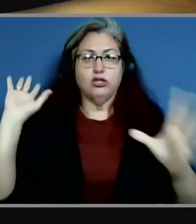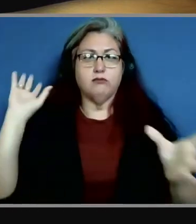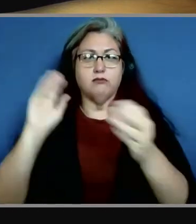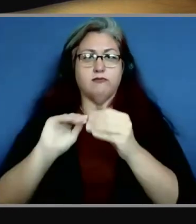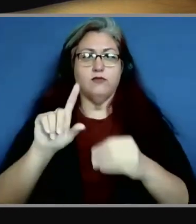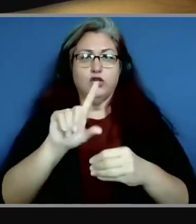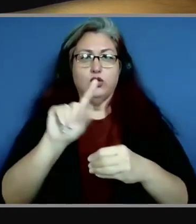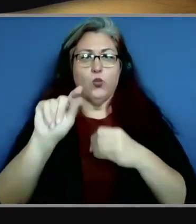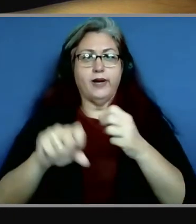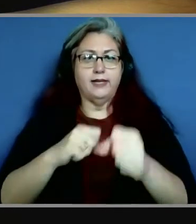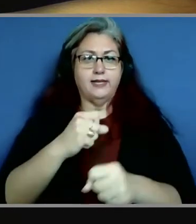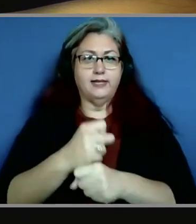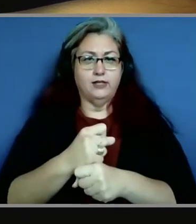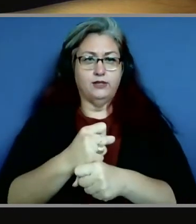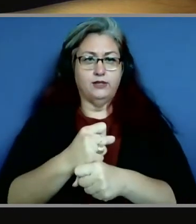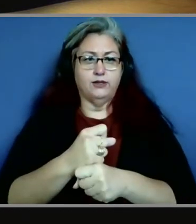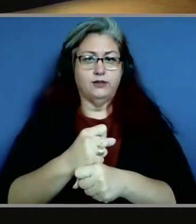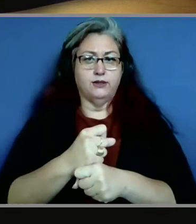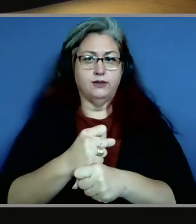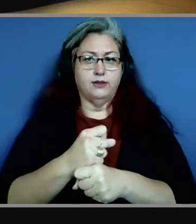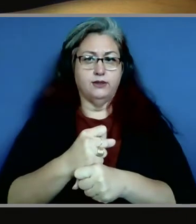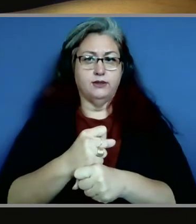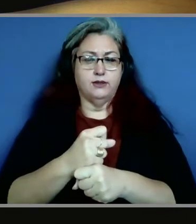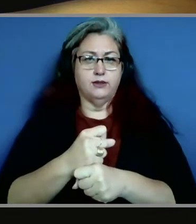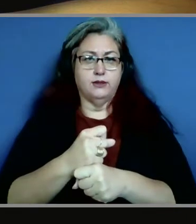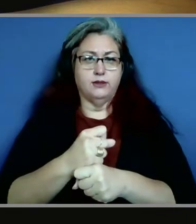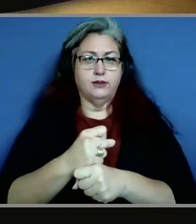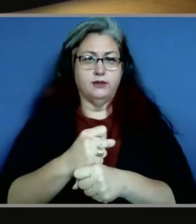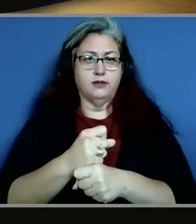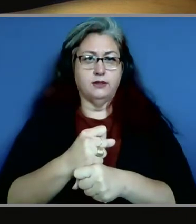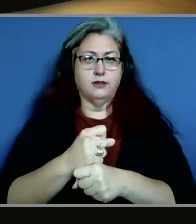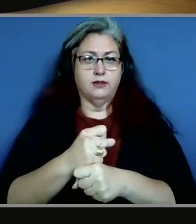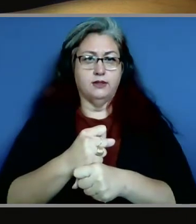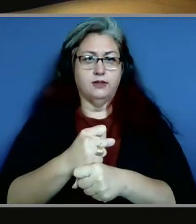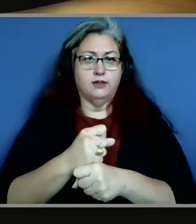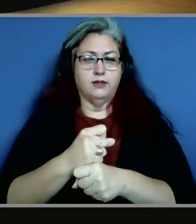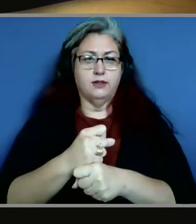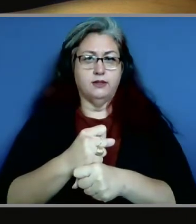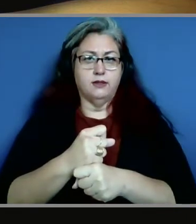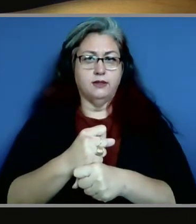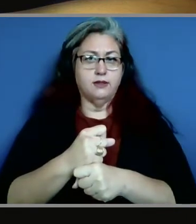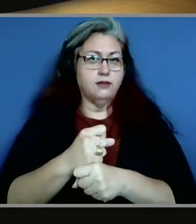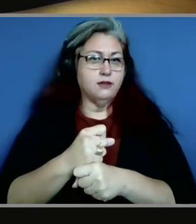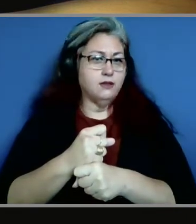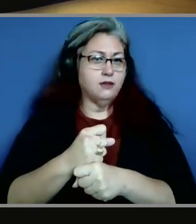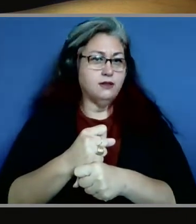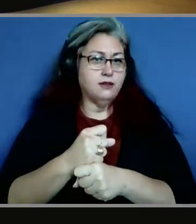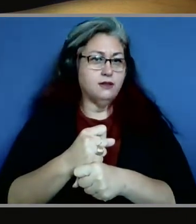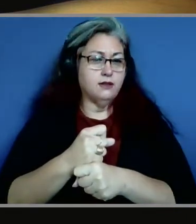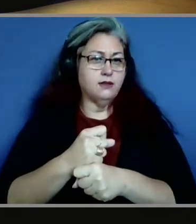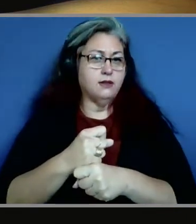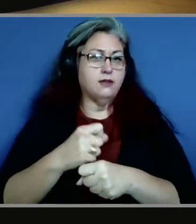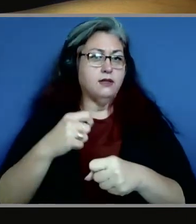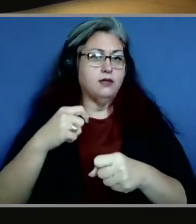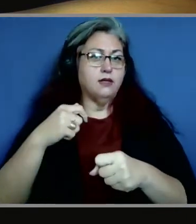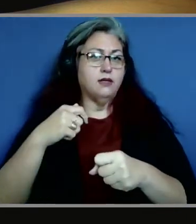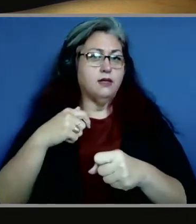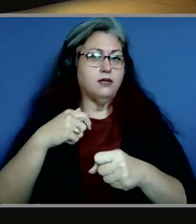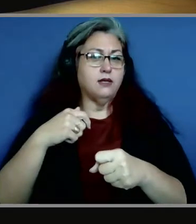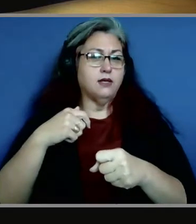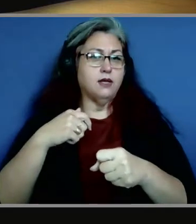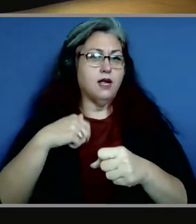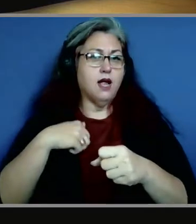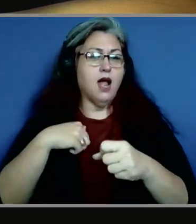years. And so I've advocated for children